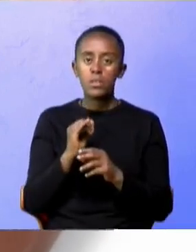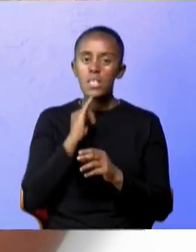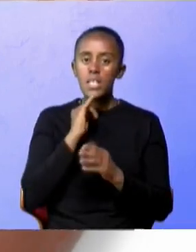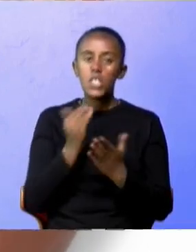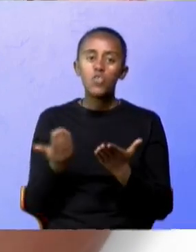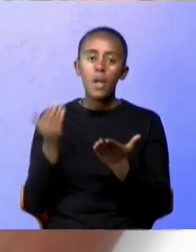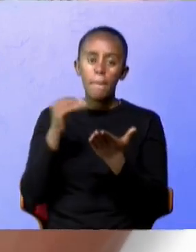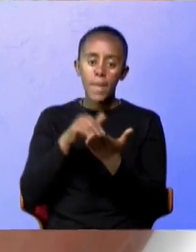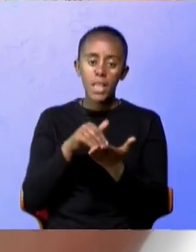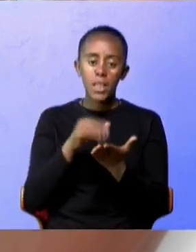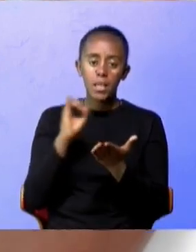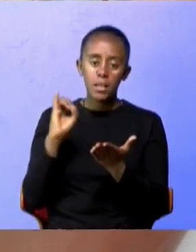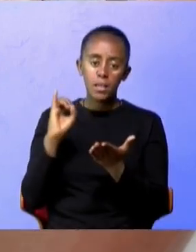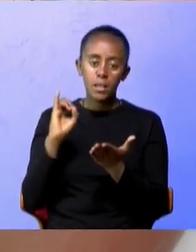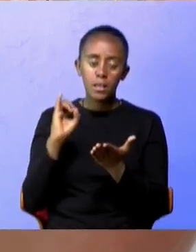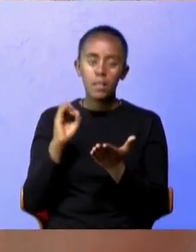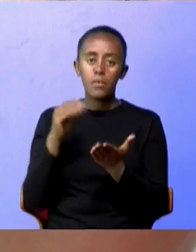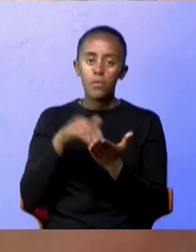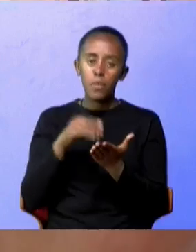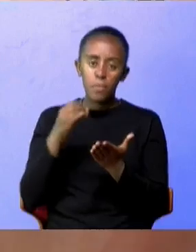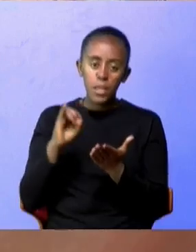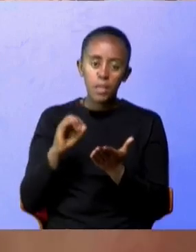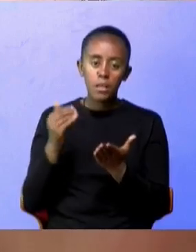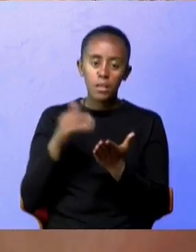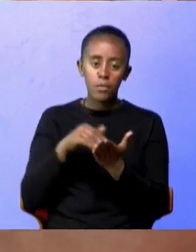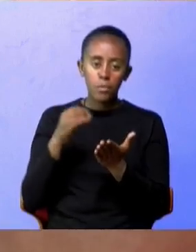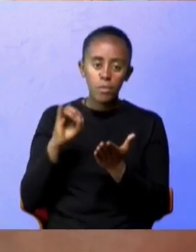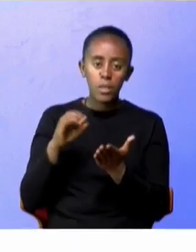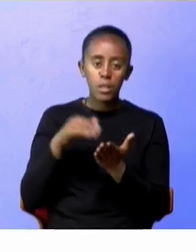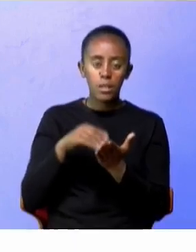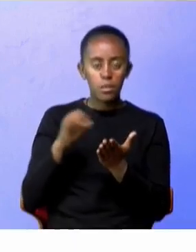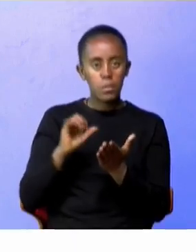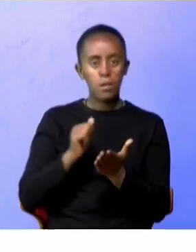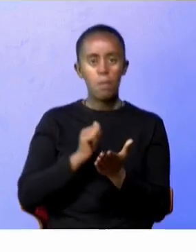repeating myself.